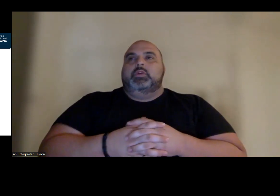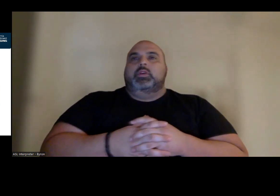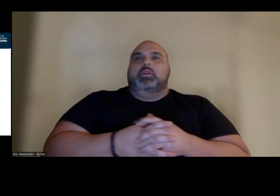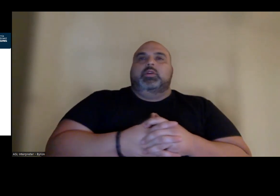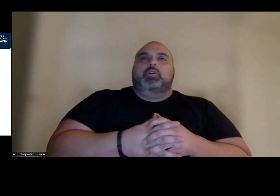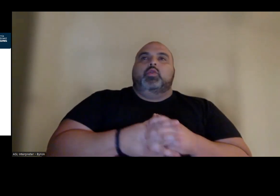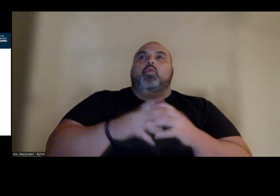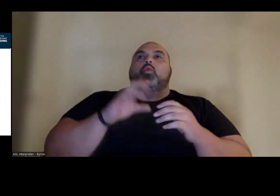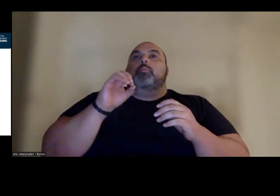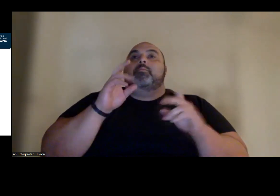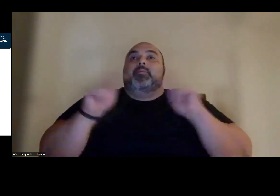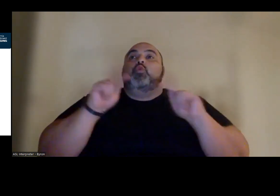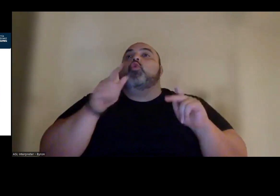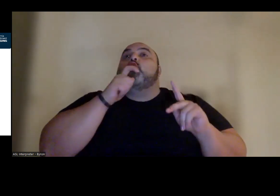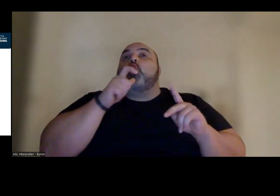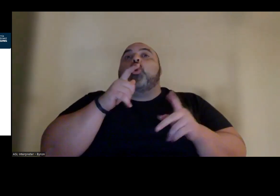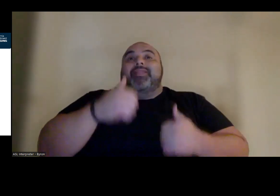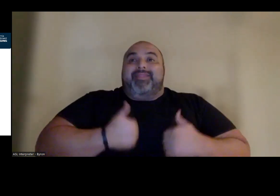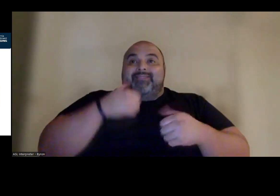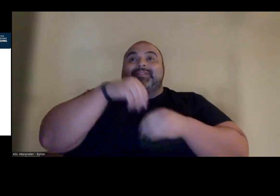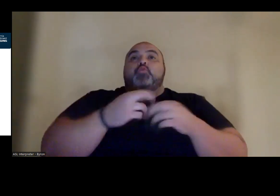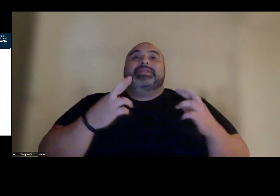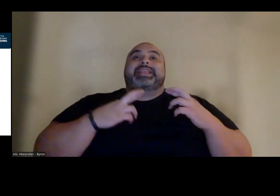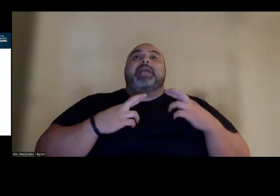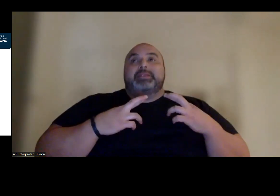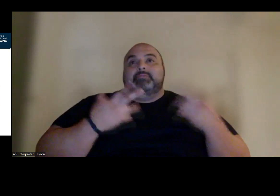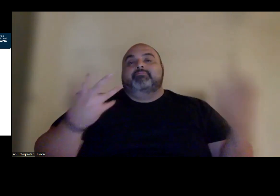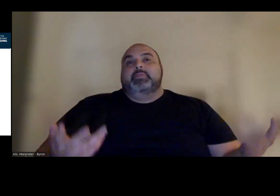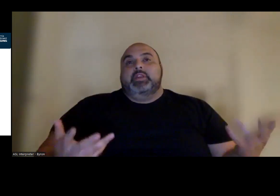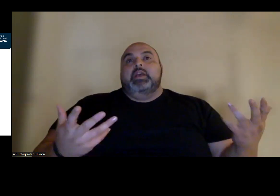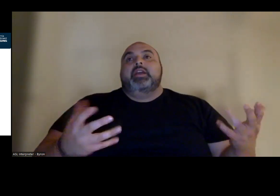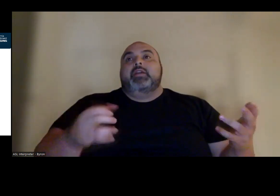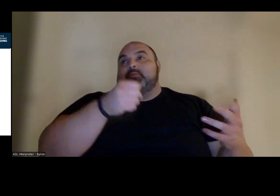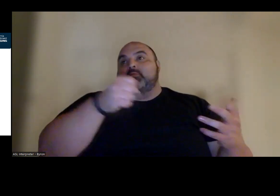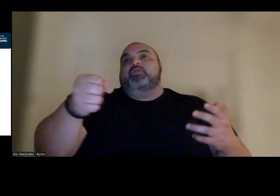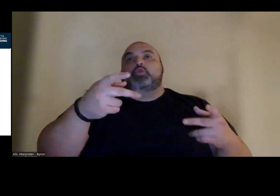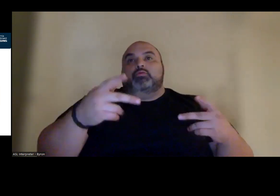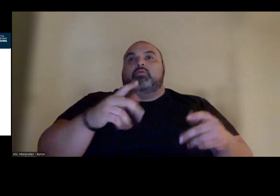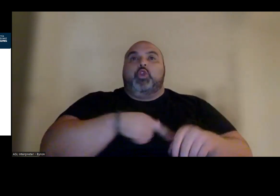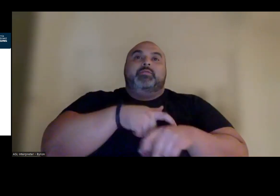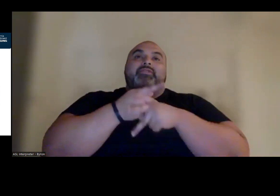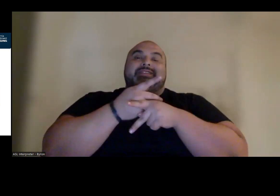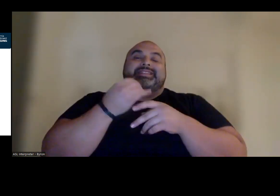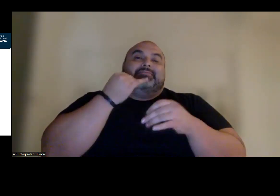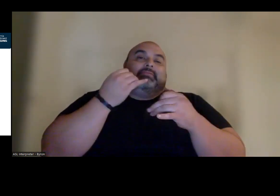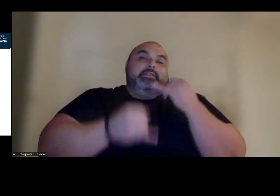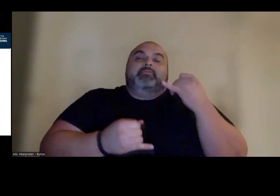or individuals that are in retirement stage. So, uh, that's all that ends my comment for today. Thank you.